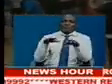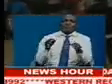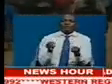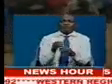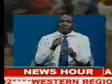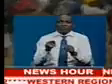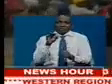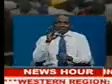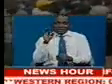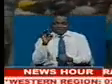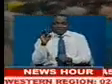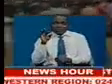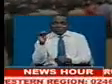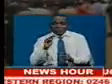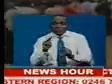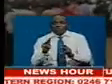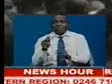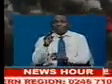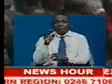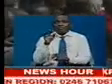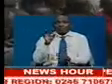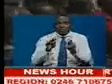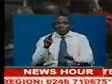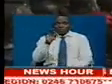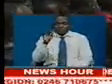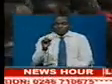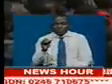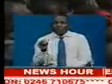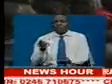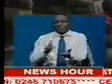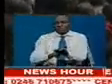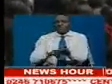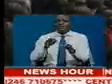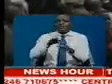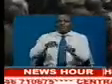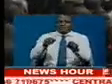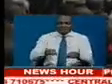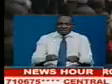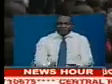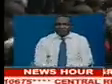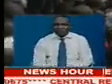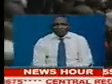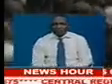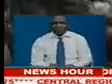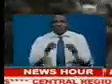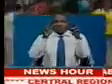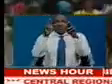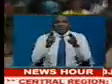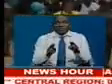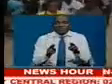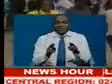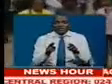than 19 million are eligible to vote, with 51% of those under the age of 31 years. Results are